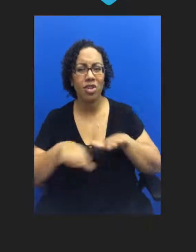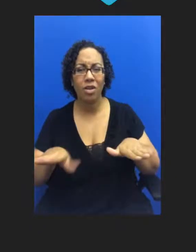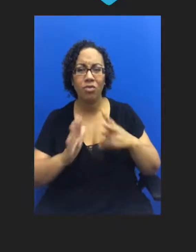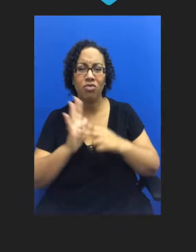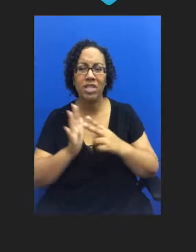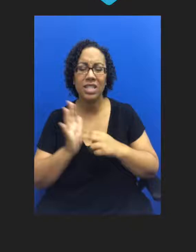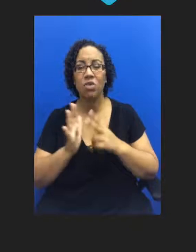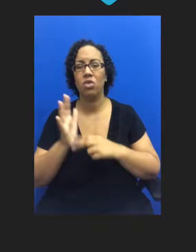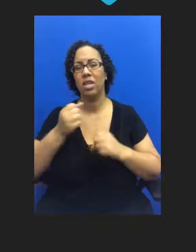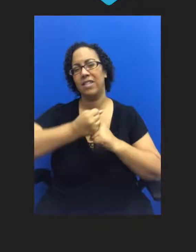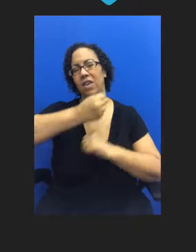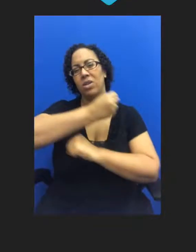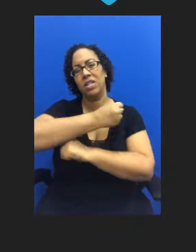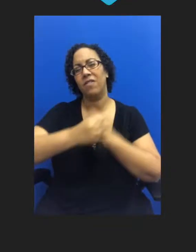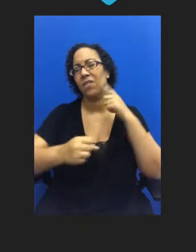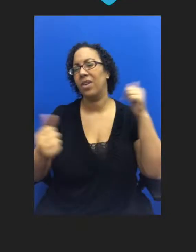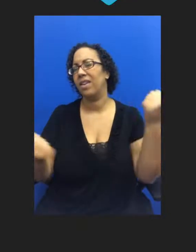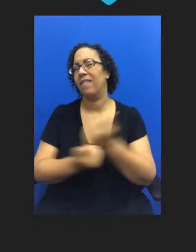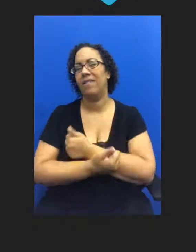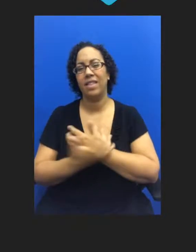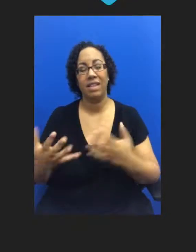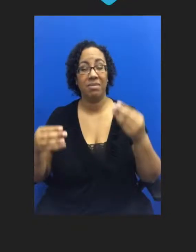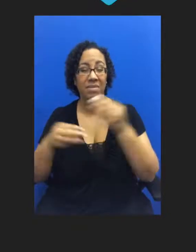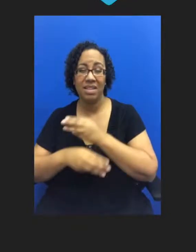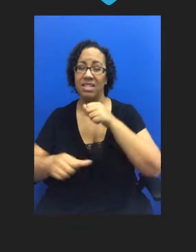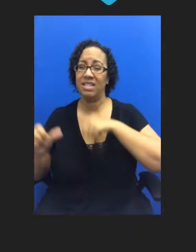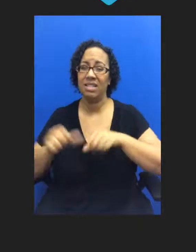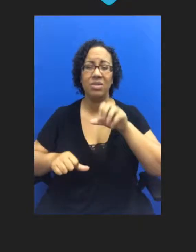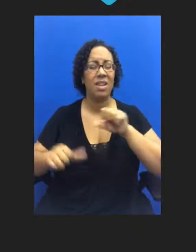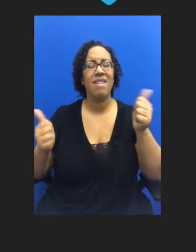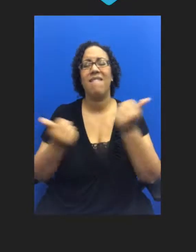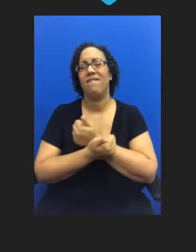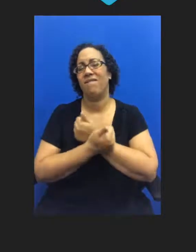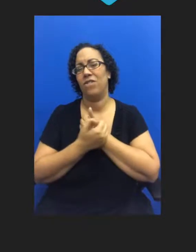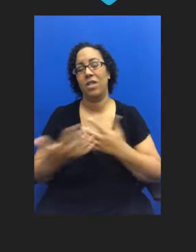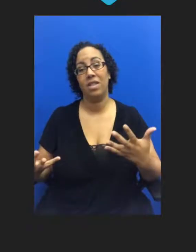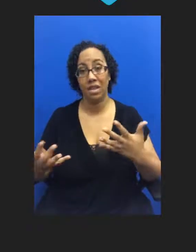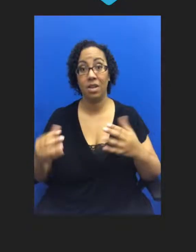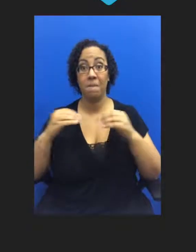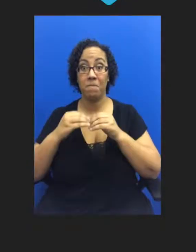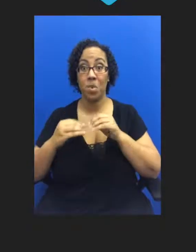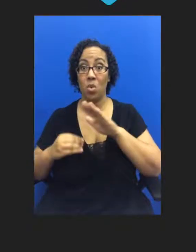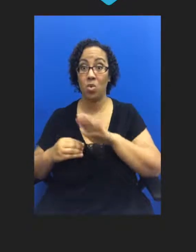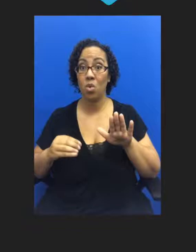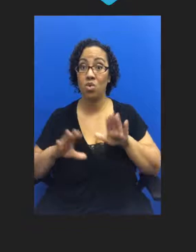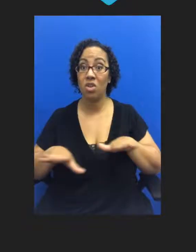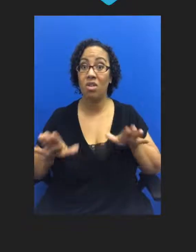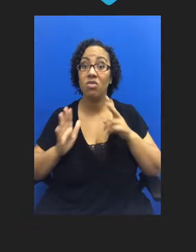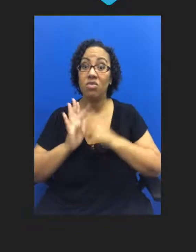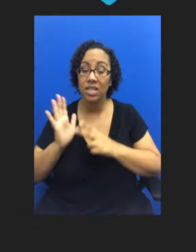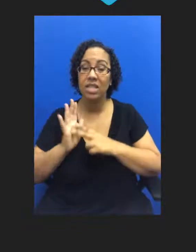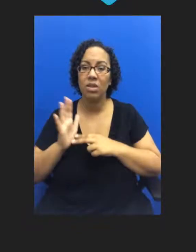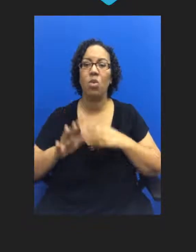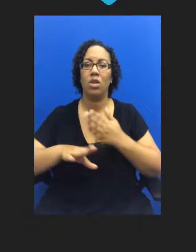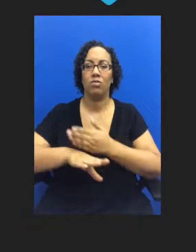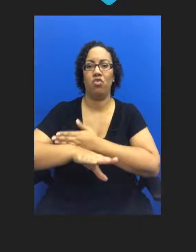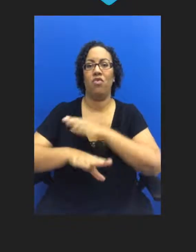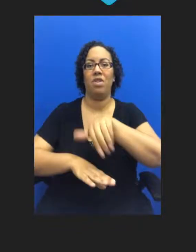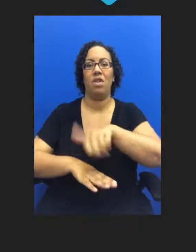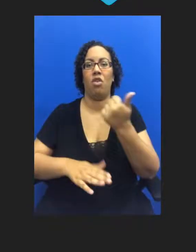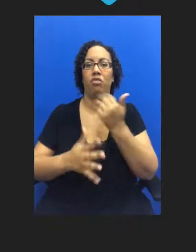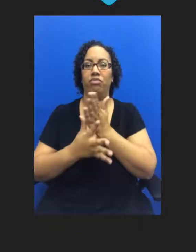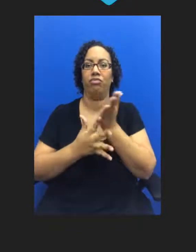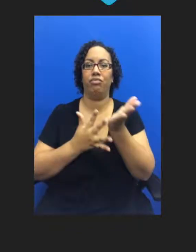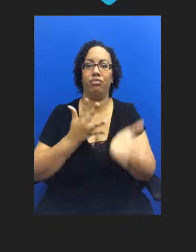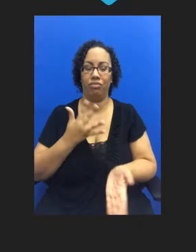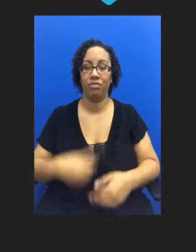It's also important to read with your child or talk with your child about what they're reading. Regardless of math, science, social studies, or